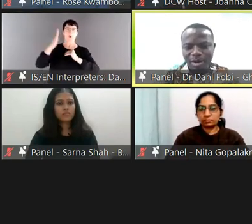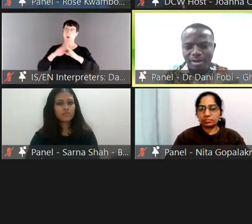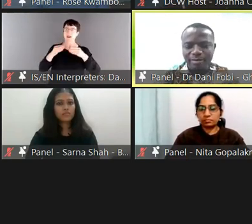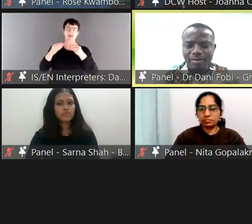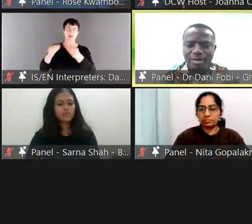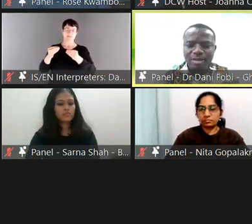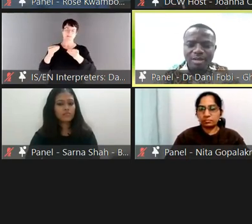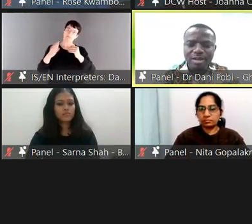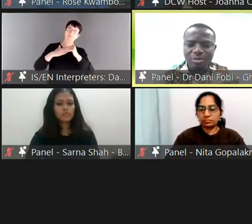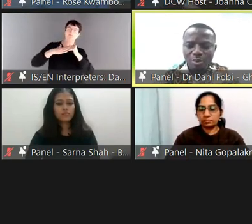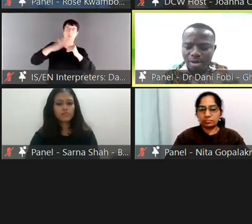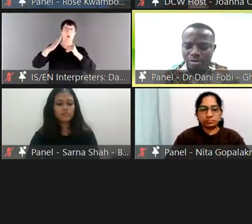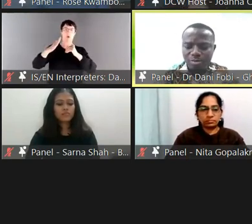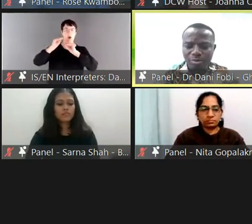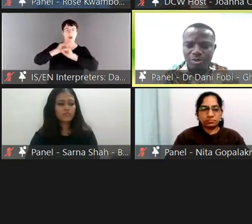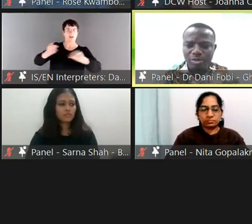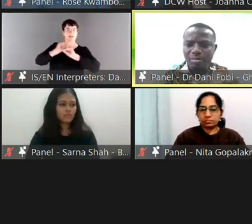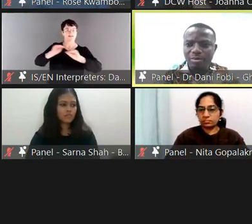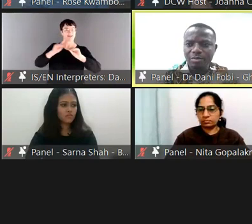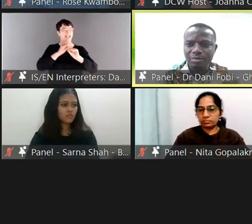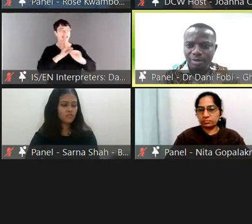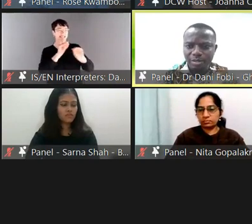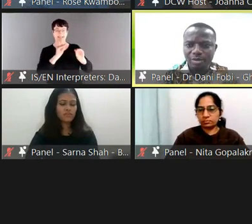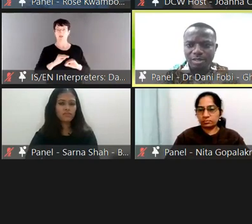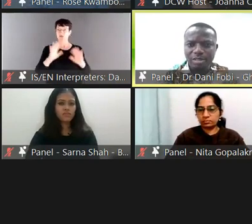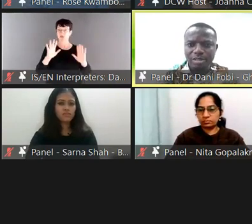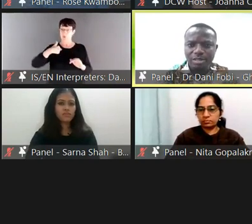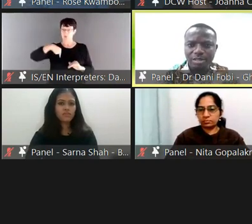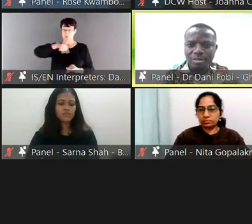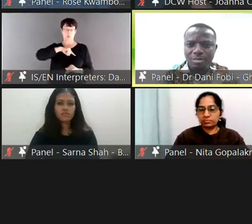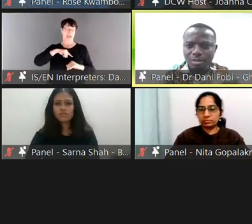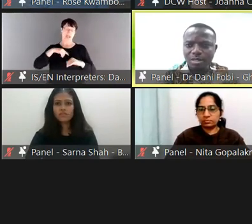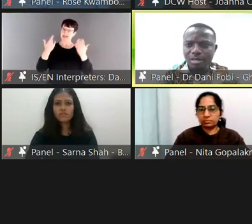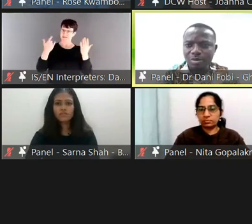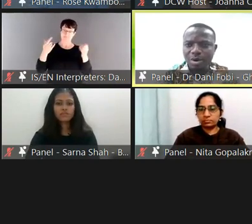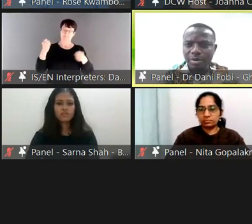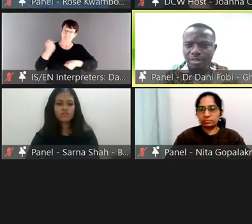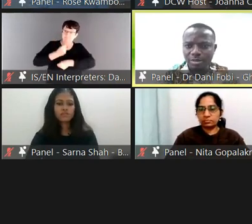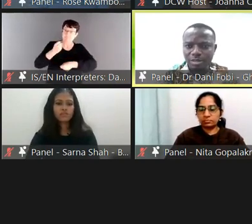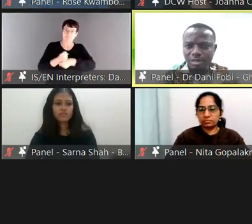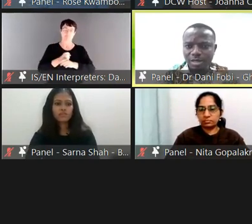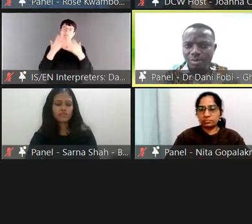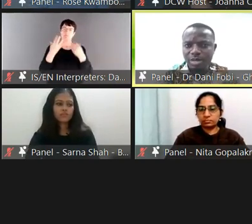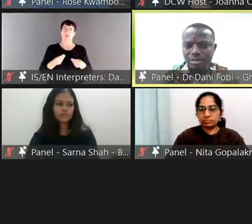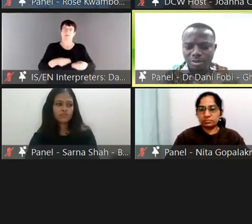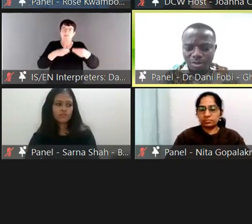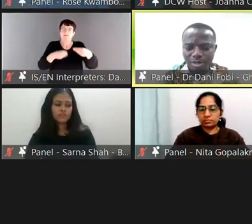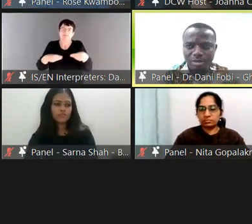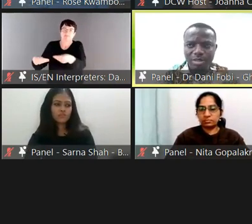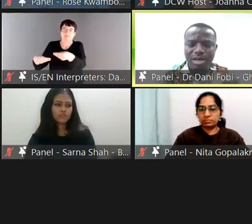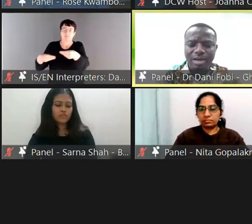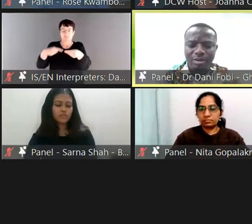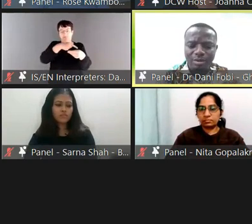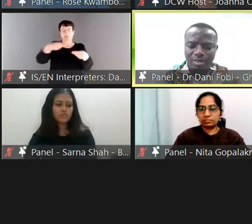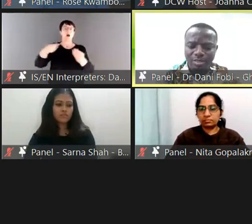colleagues who are deaf is, one, to produce some resources, multilingual resources, and it's worthy to note that